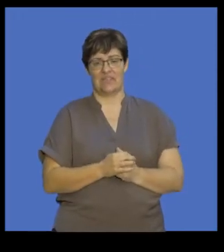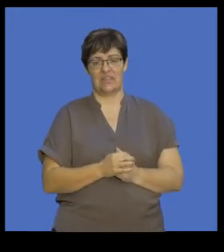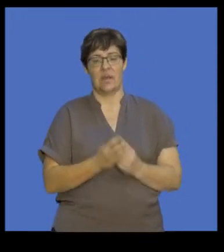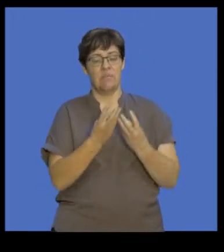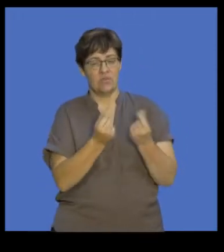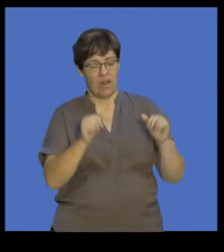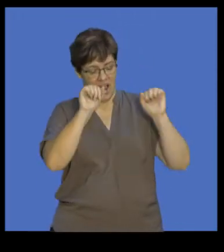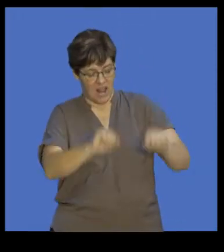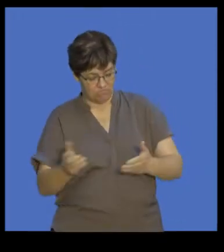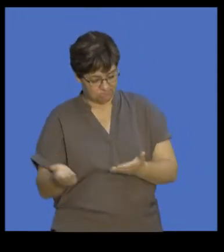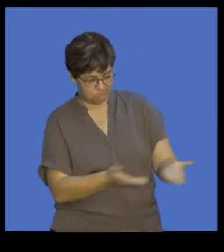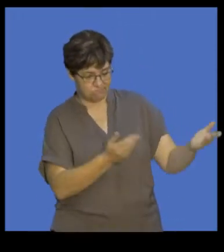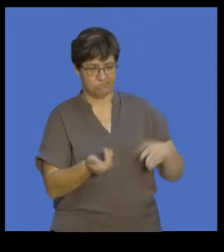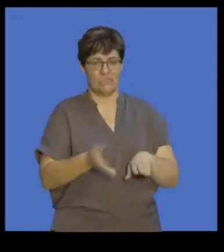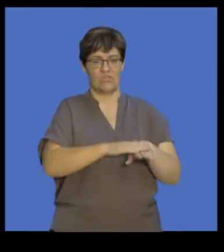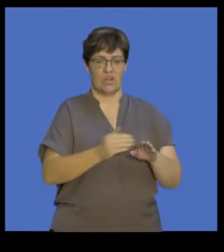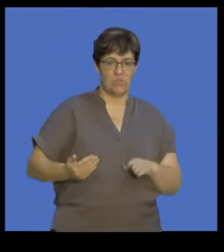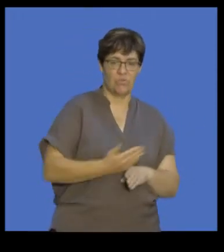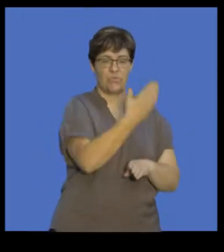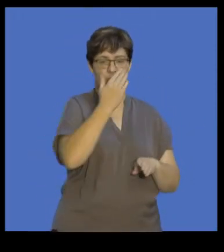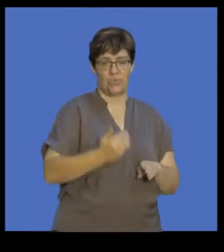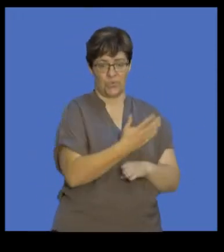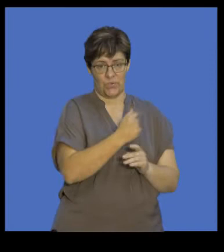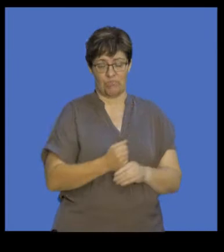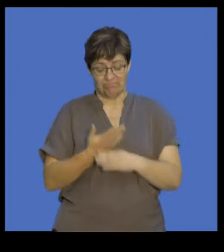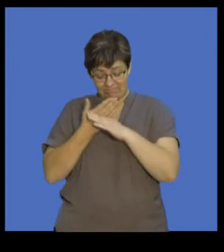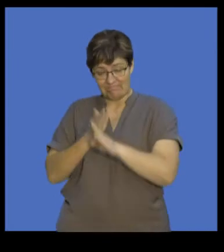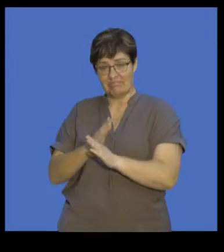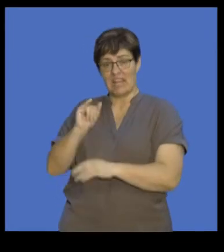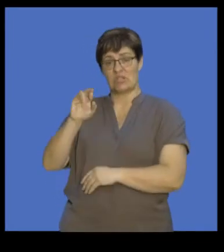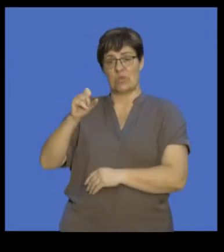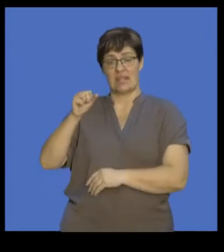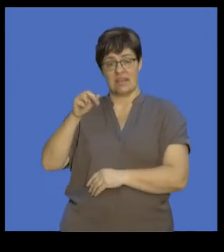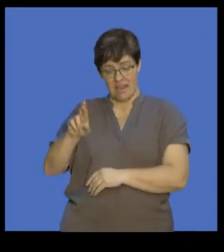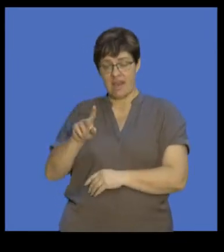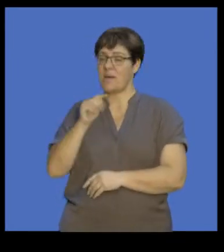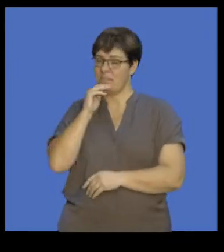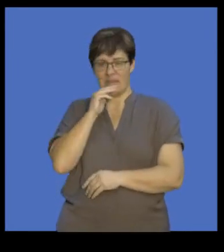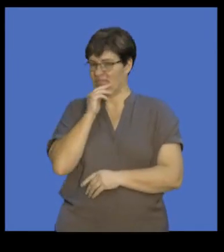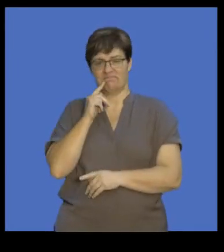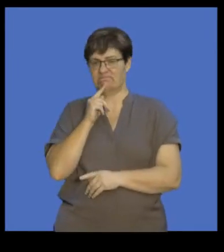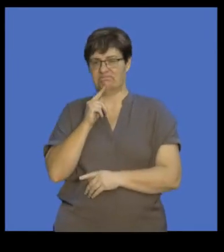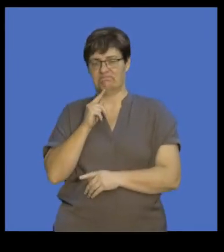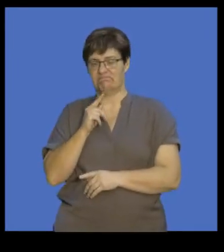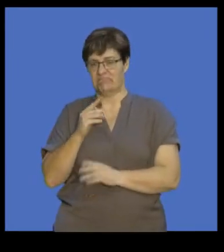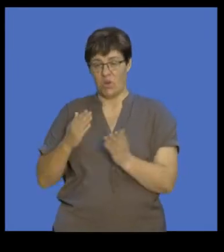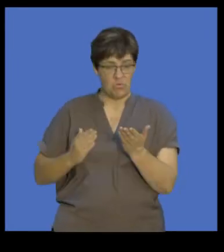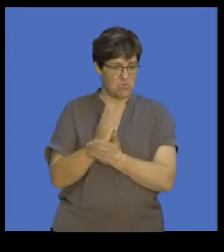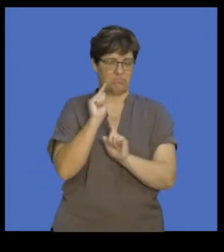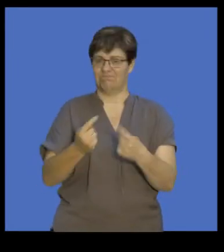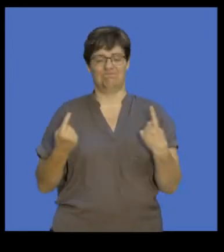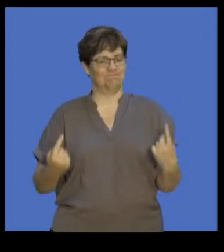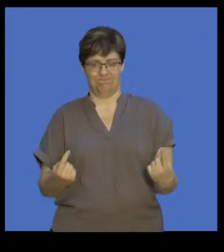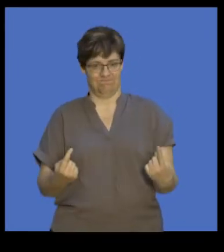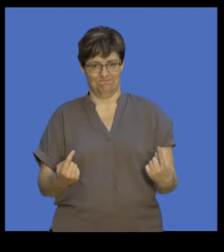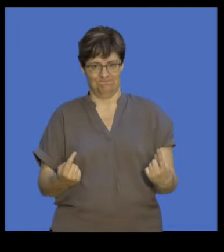materials that allow charge to move through them. And then insulators will actually do the opposite of conductors. These are the type of materials